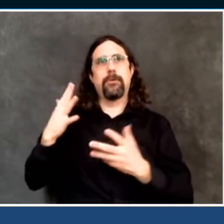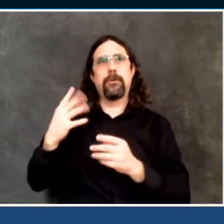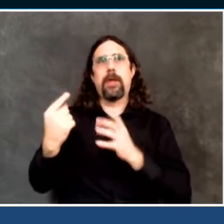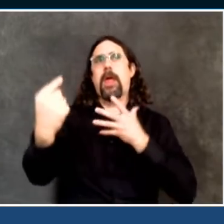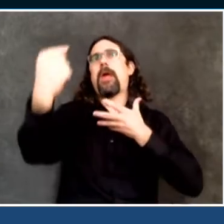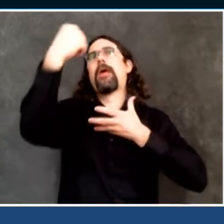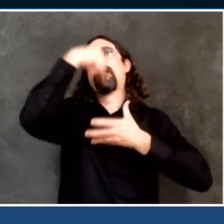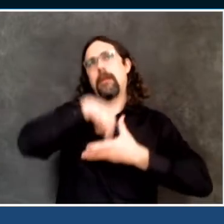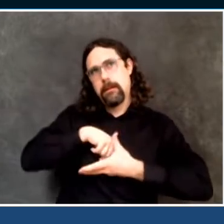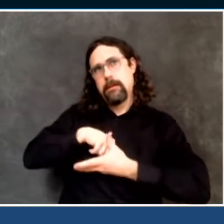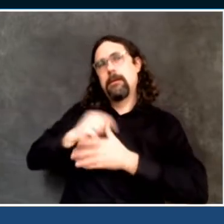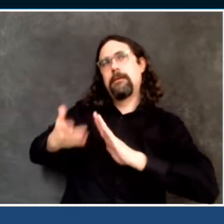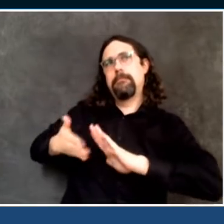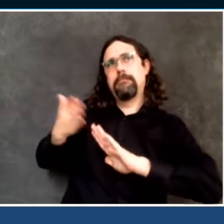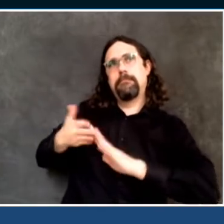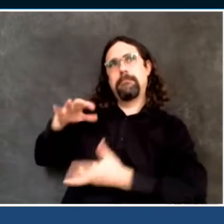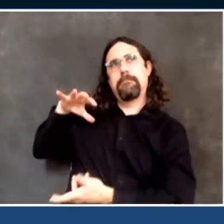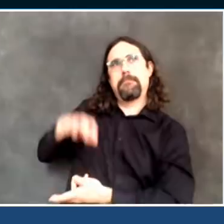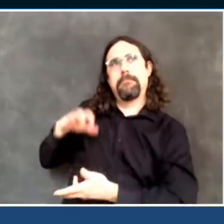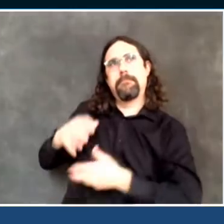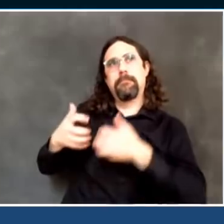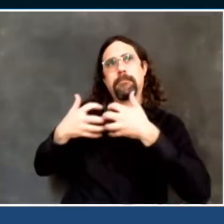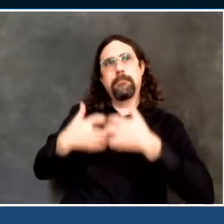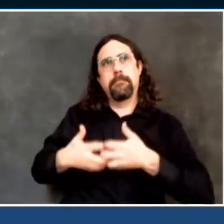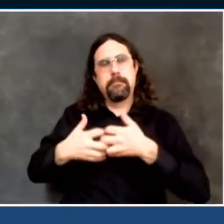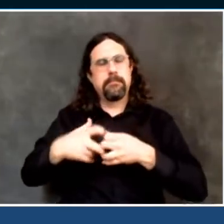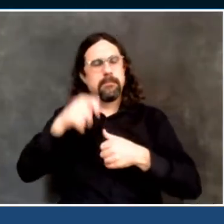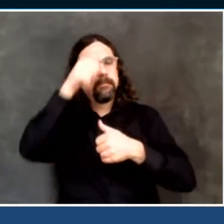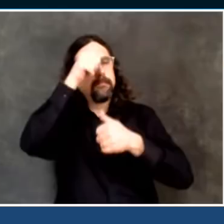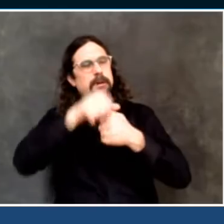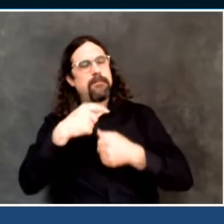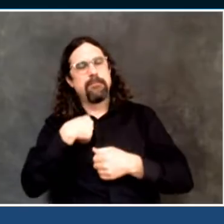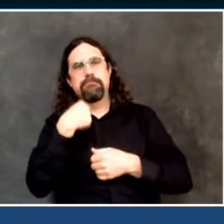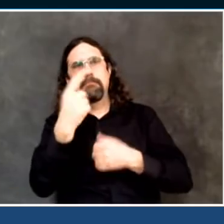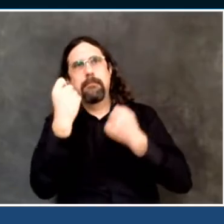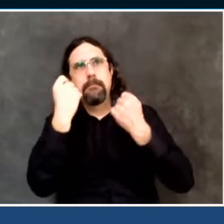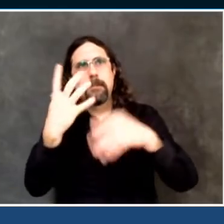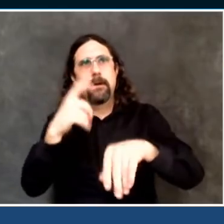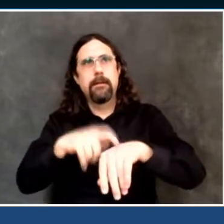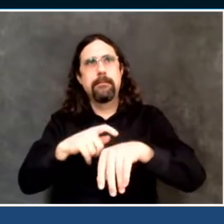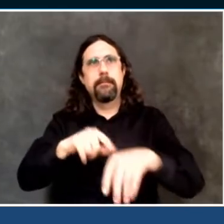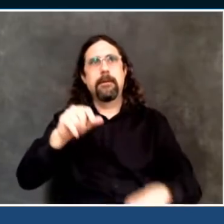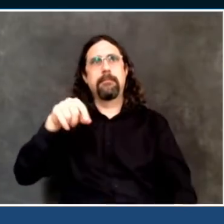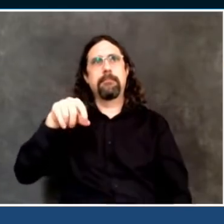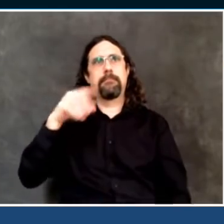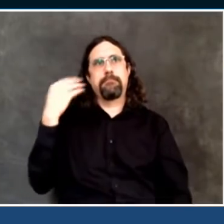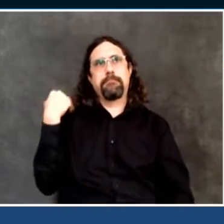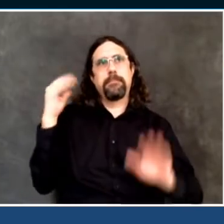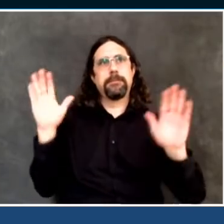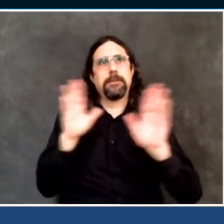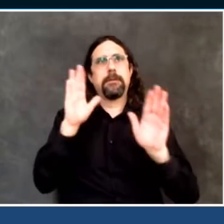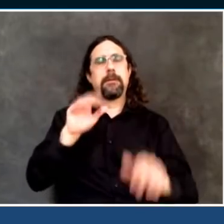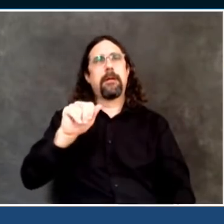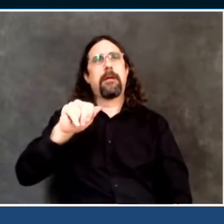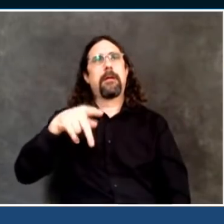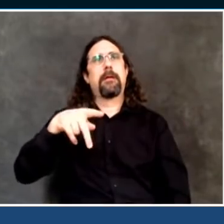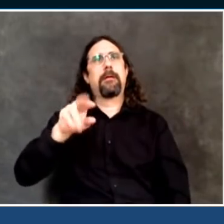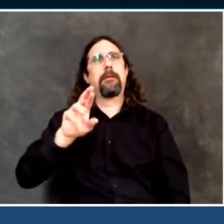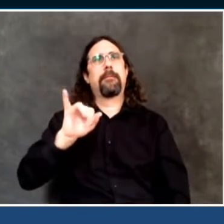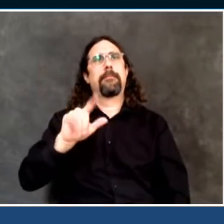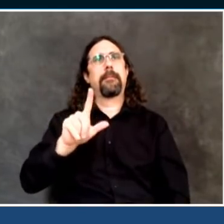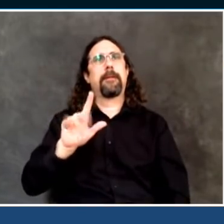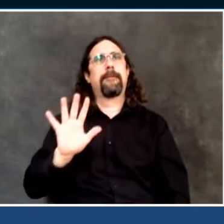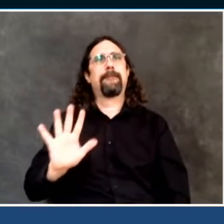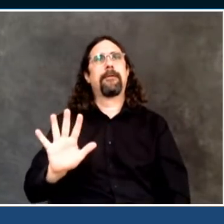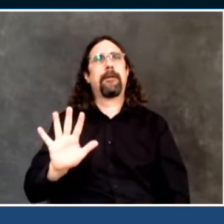day to be 200 to 300, maybe even more. But what's happened in the last couple of days is